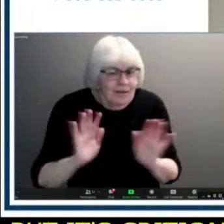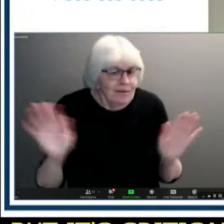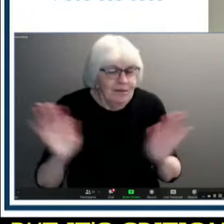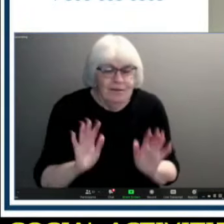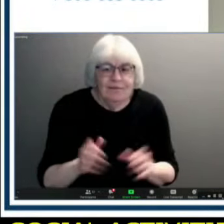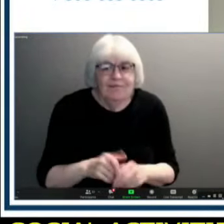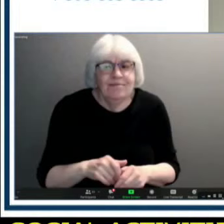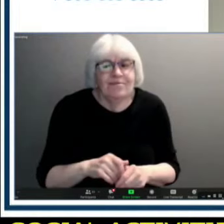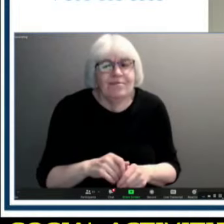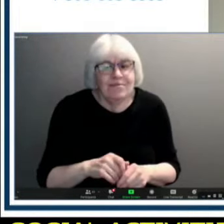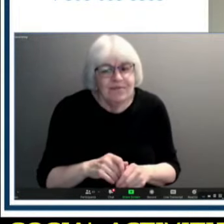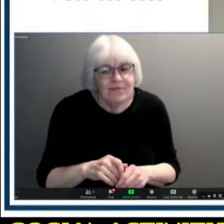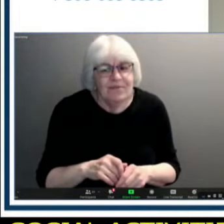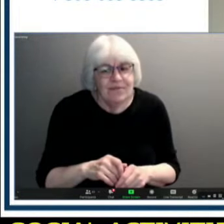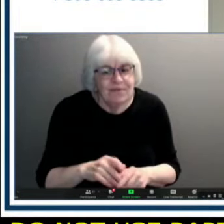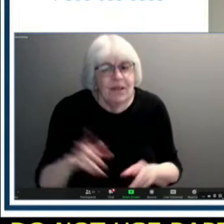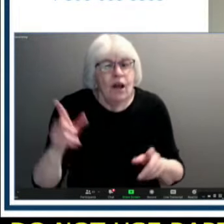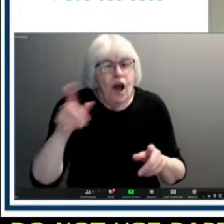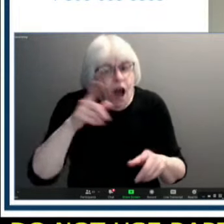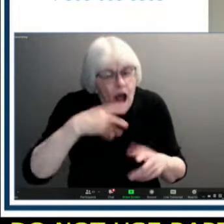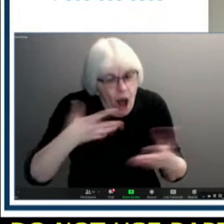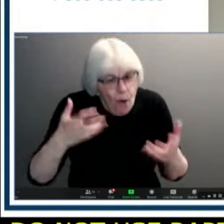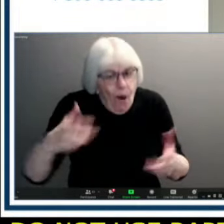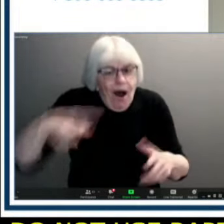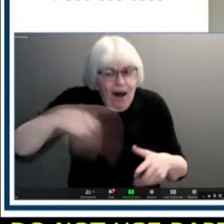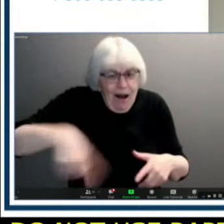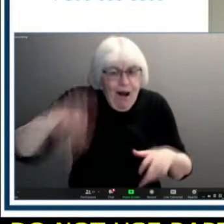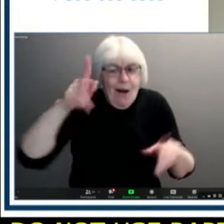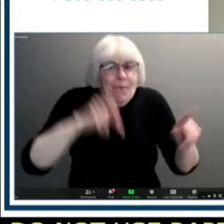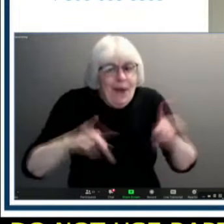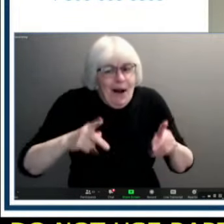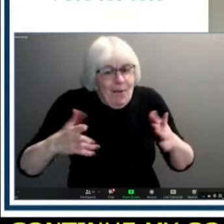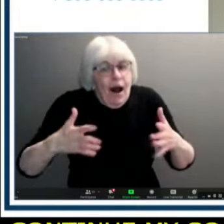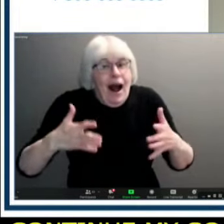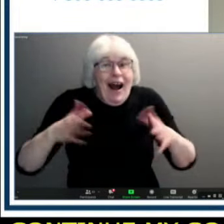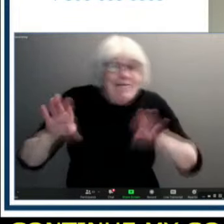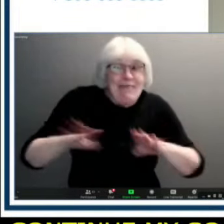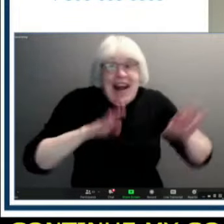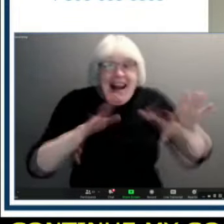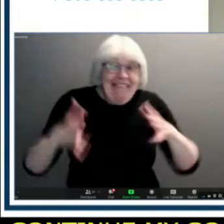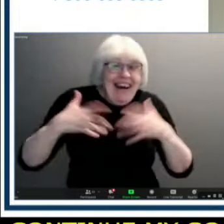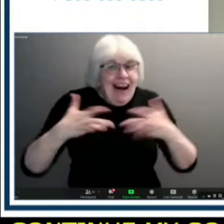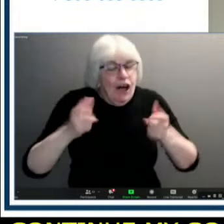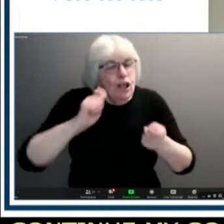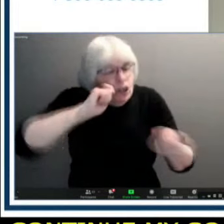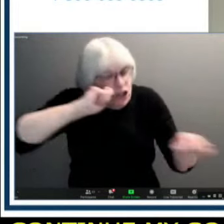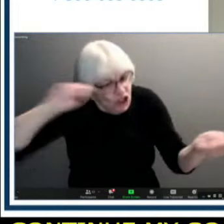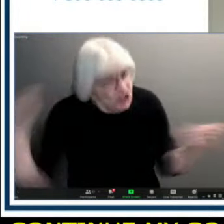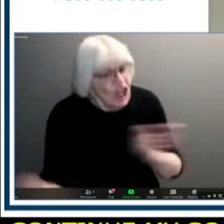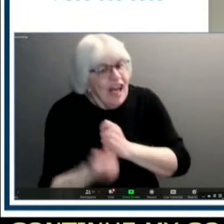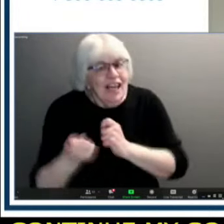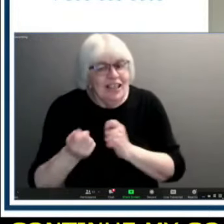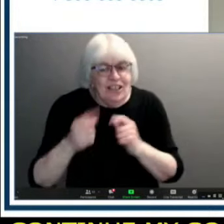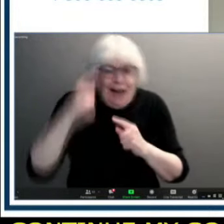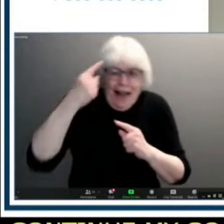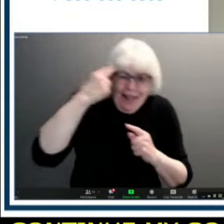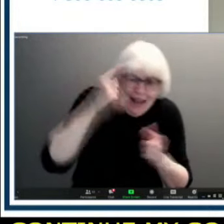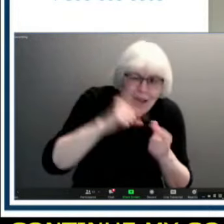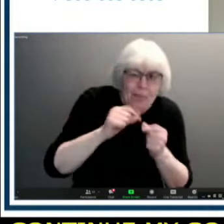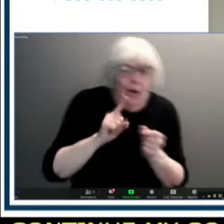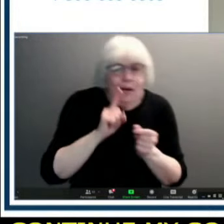asking people to change their behavior around around getting tests and then how they use those tests. We